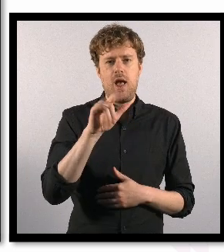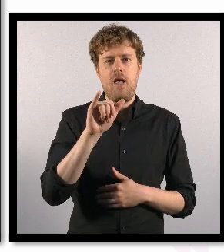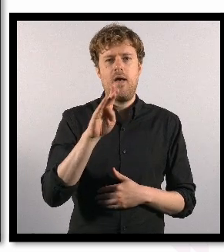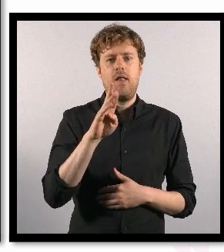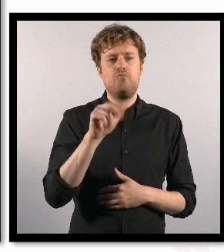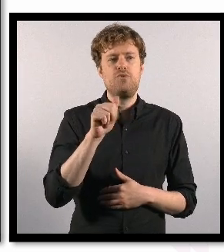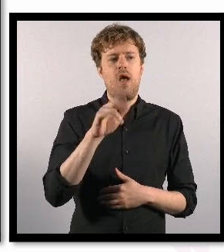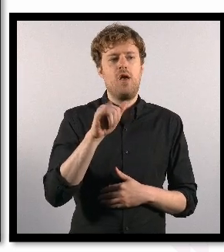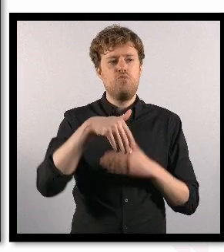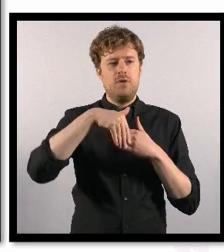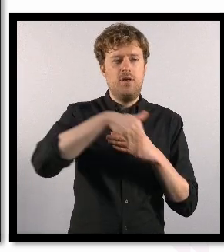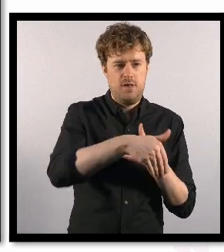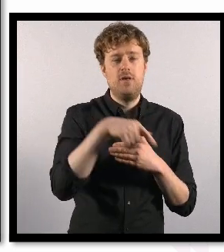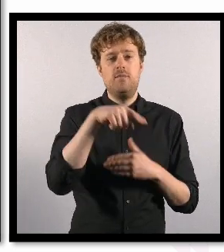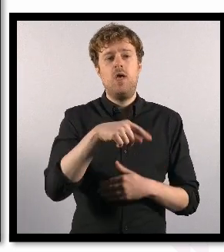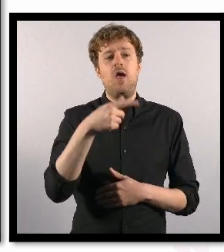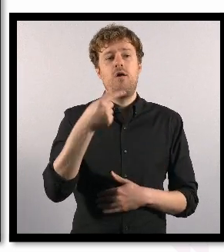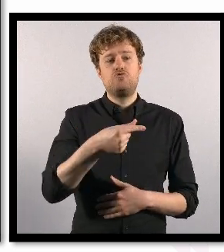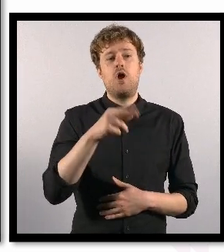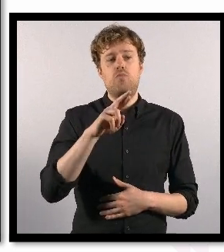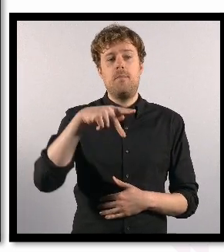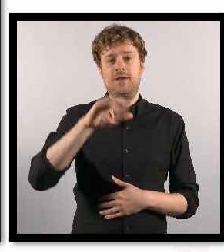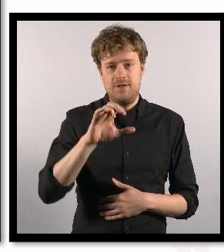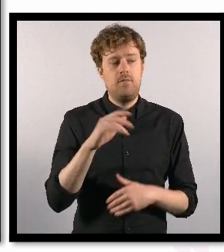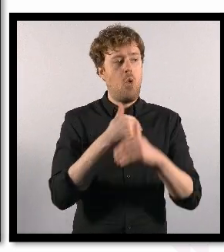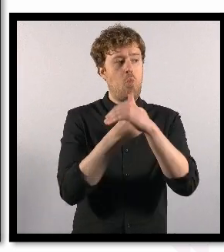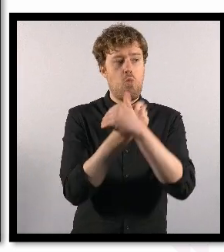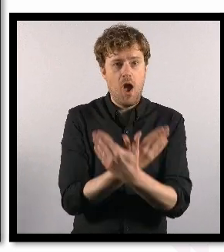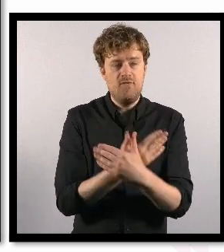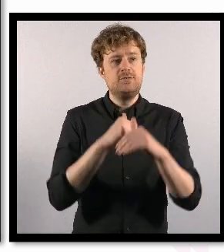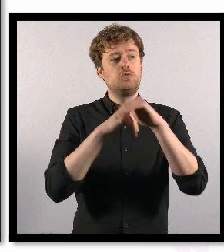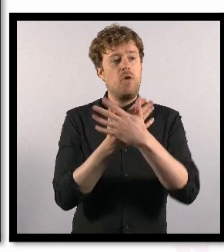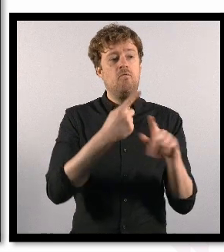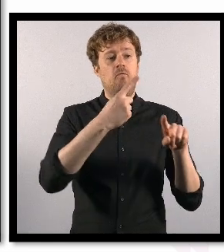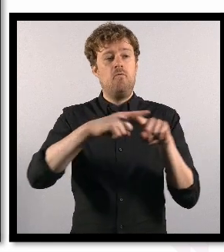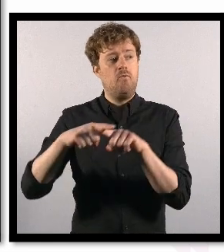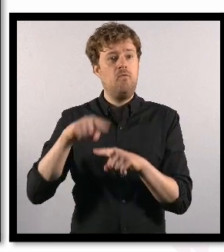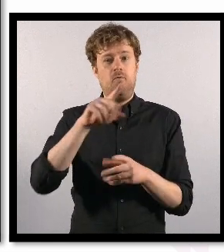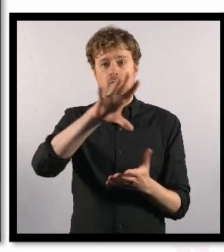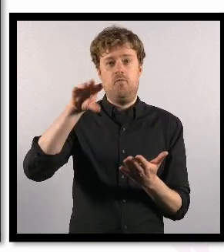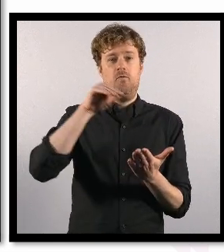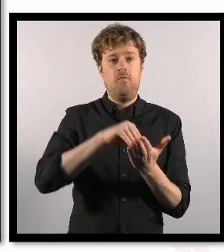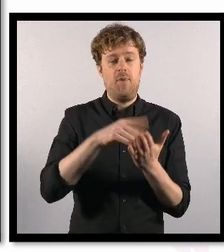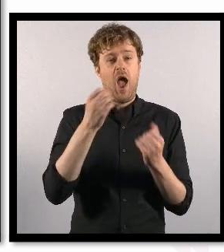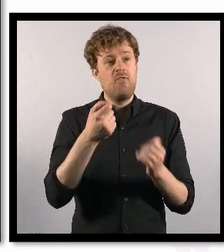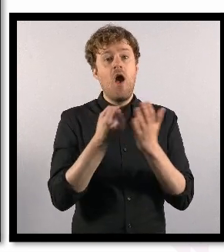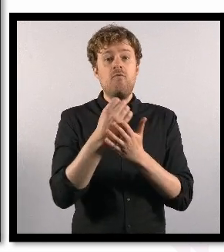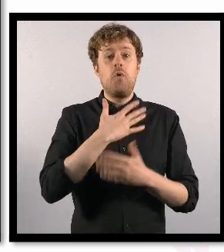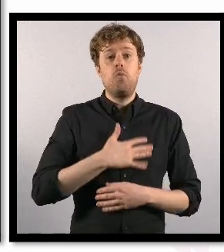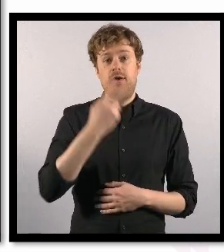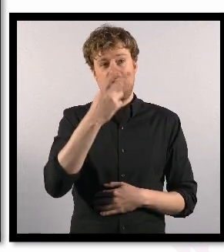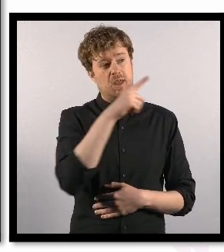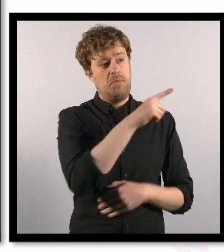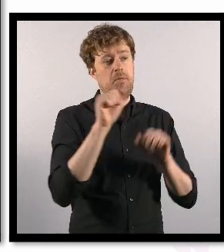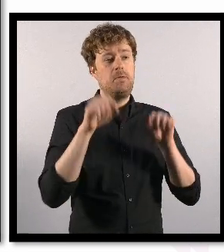Swift implementation for gRPC and Protobuf. And at Apple, we've written all kinds of services in Swift,